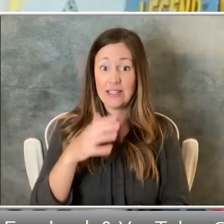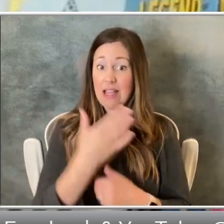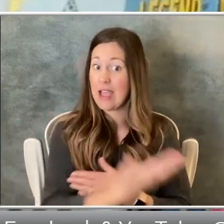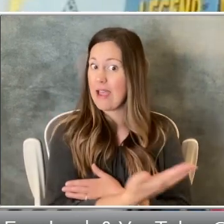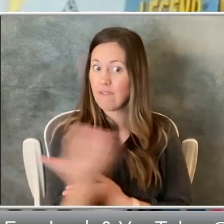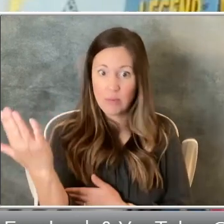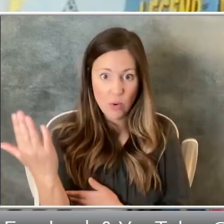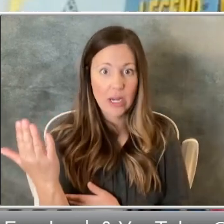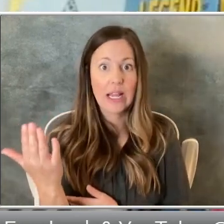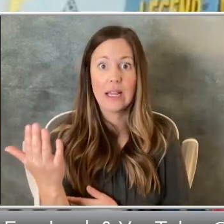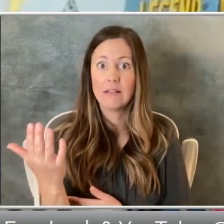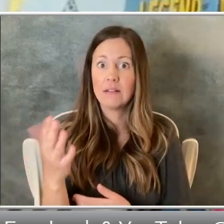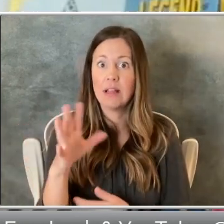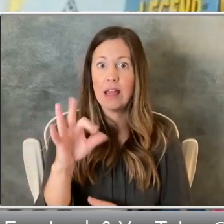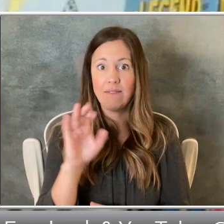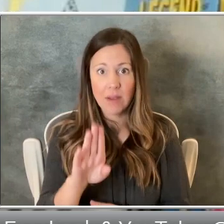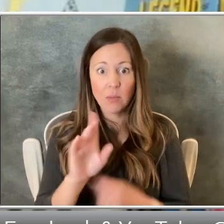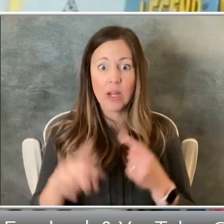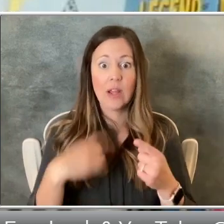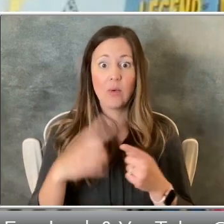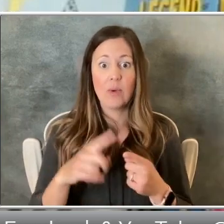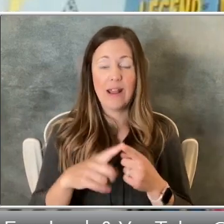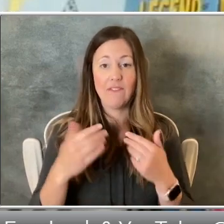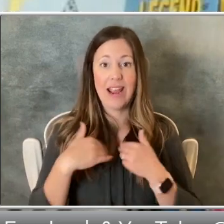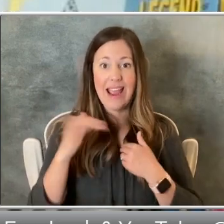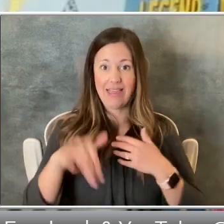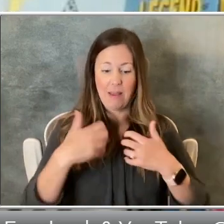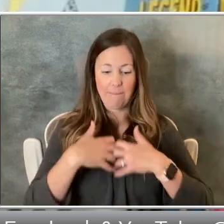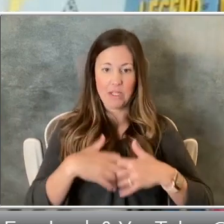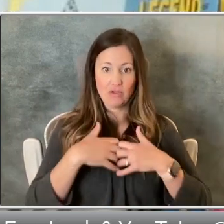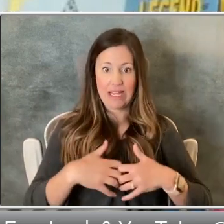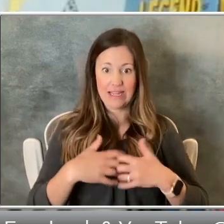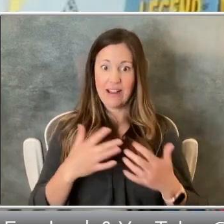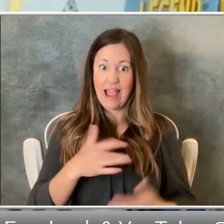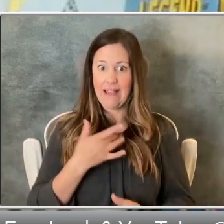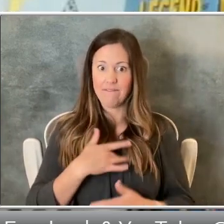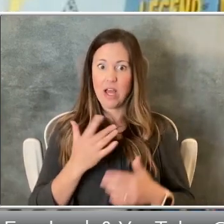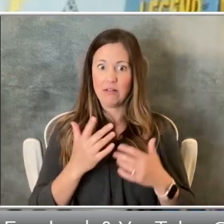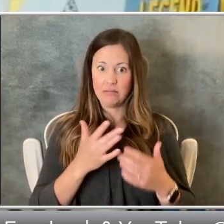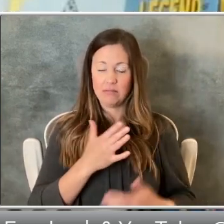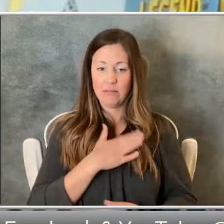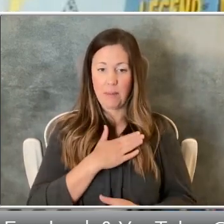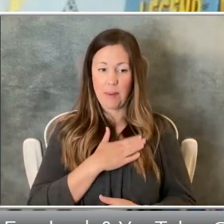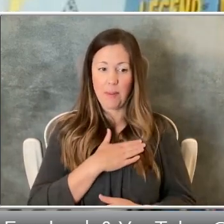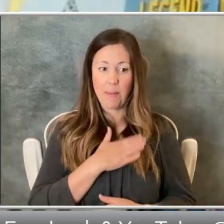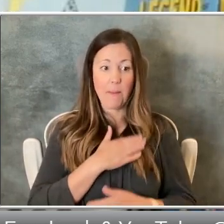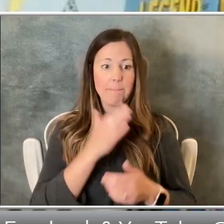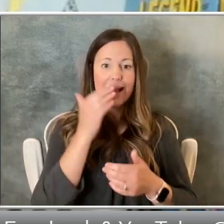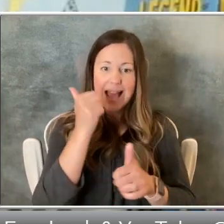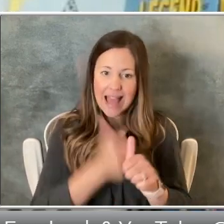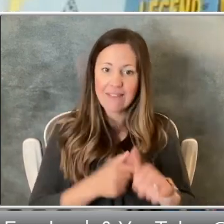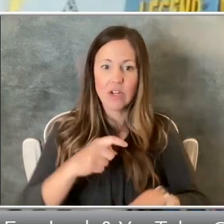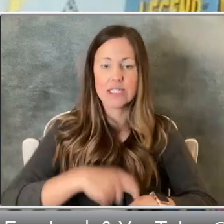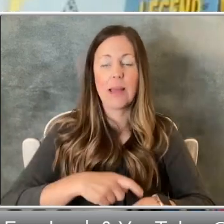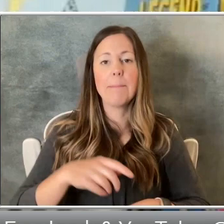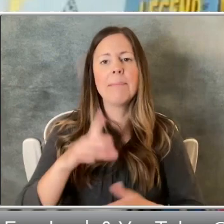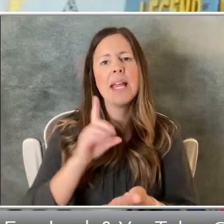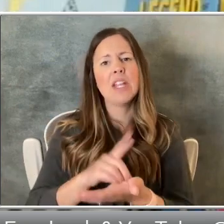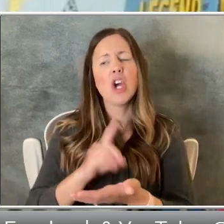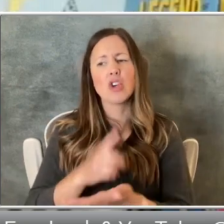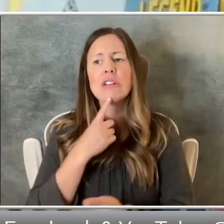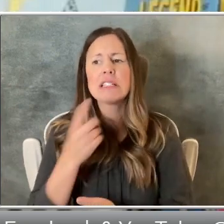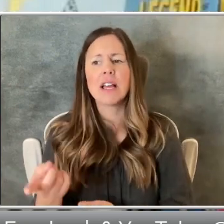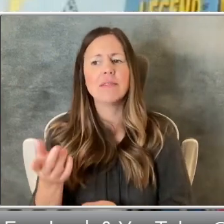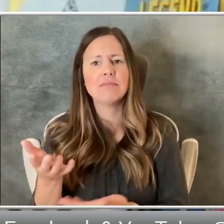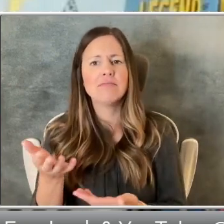morning that week in February when I got the Holter, I felt it every time. And like the doctors had told me, even in Joplin, you may